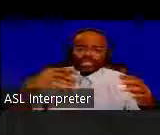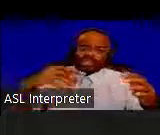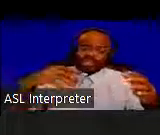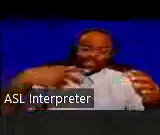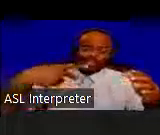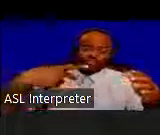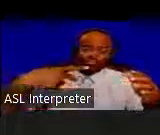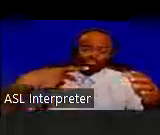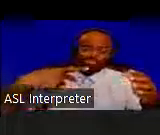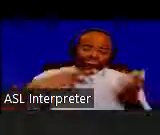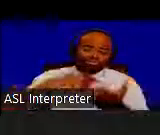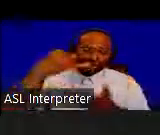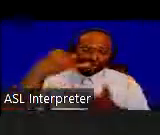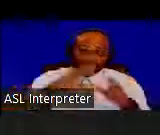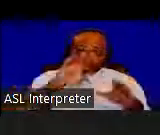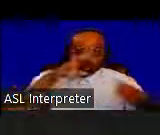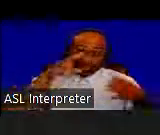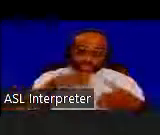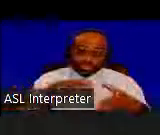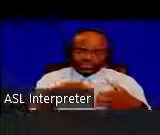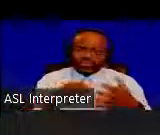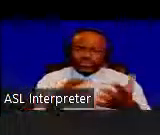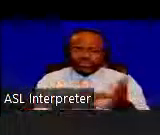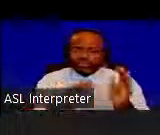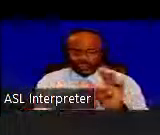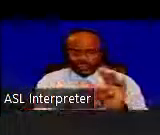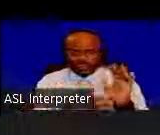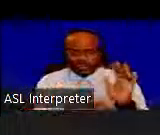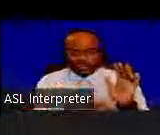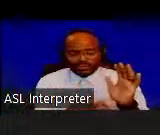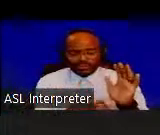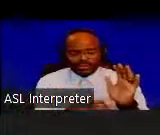know, a collection of